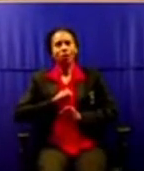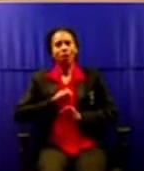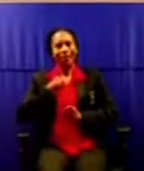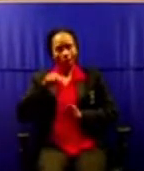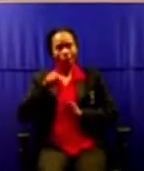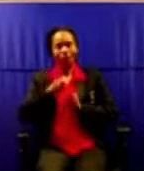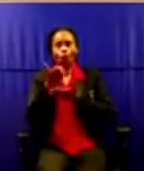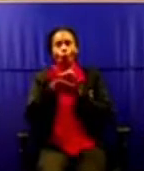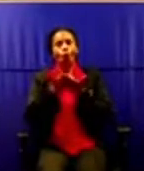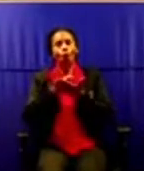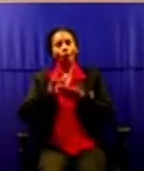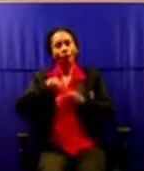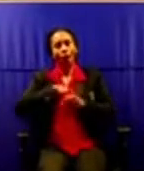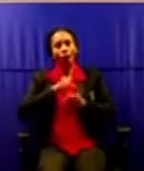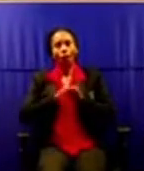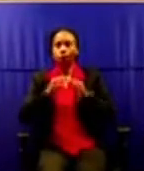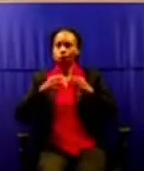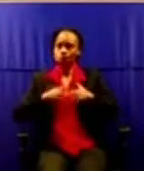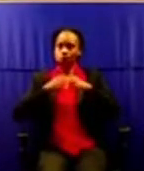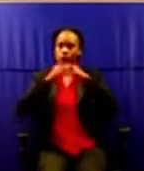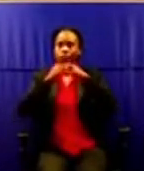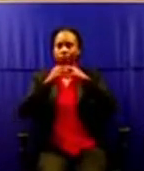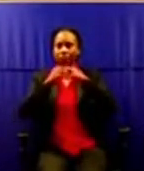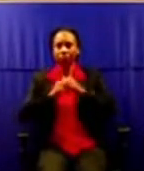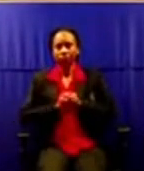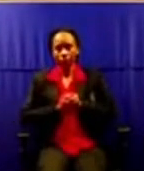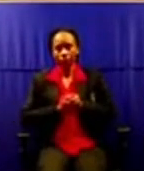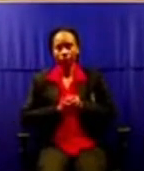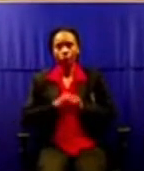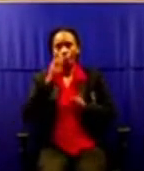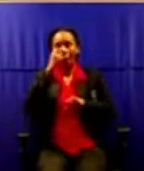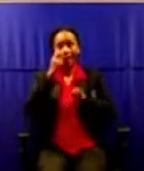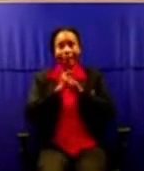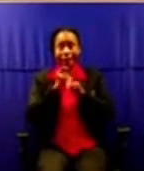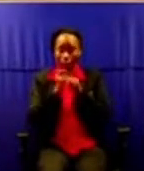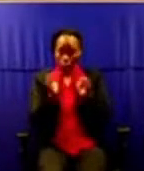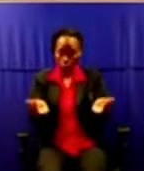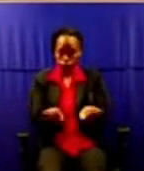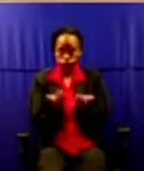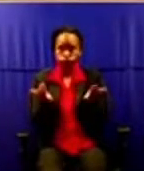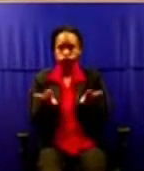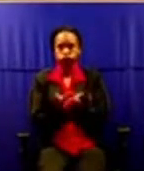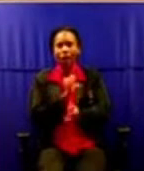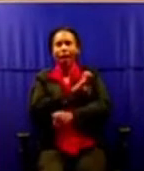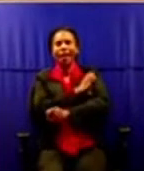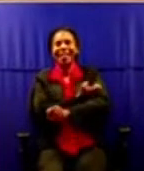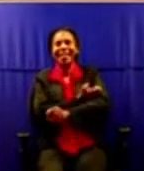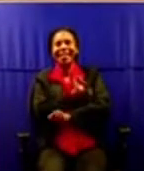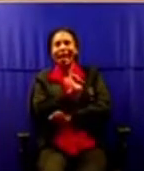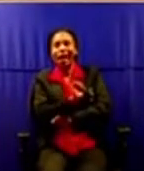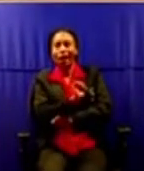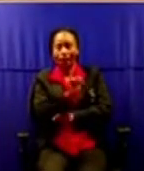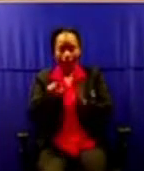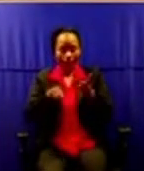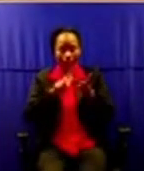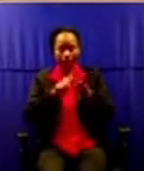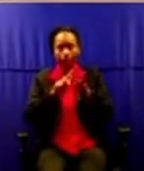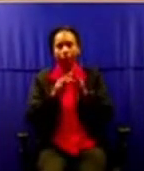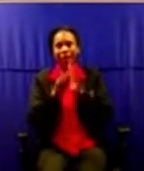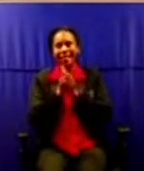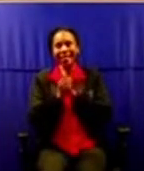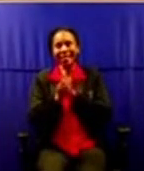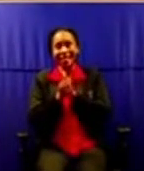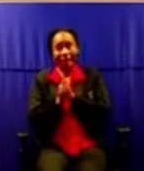We need to harness the energy of these young people, the skill base that they have,